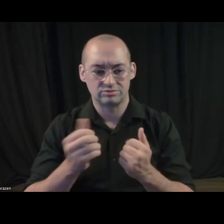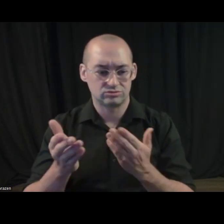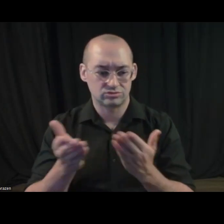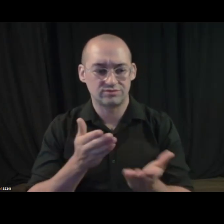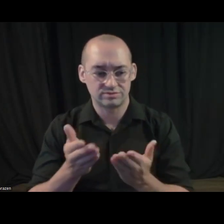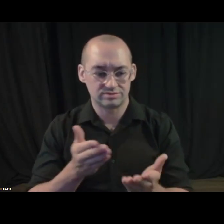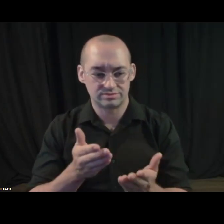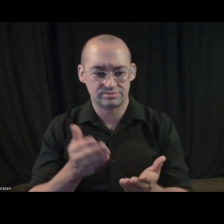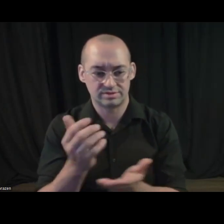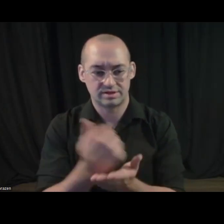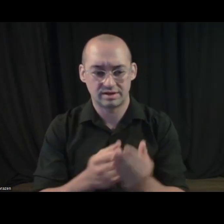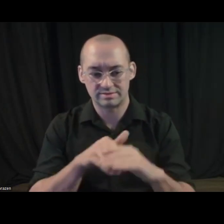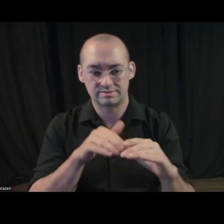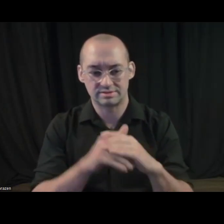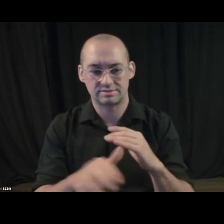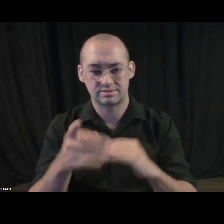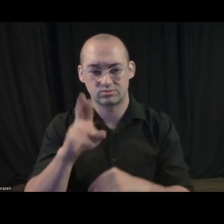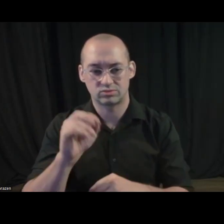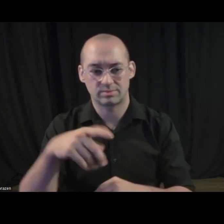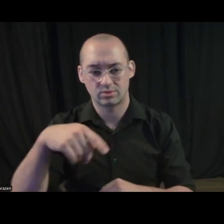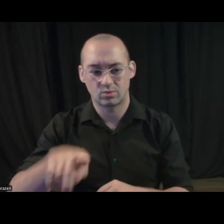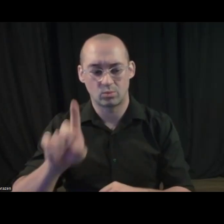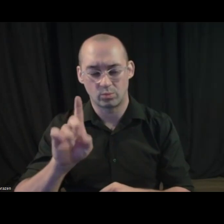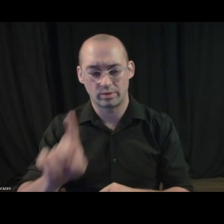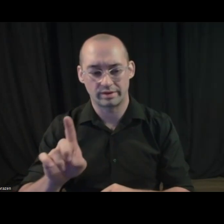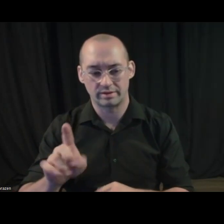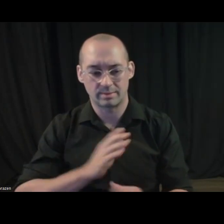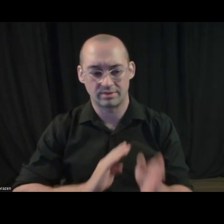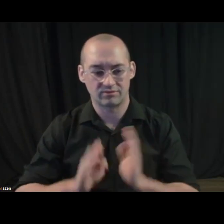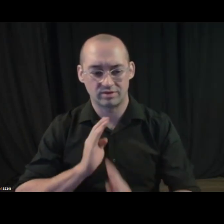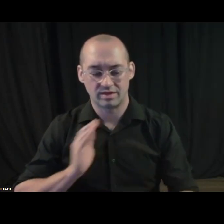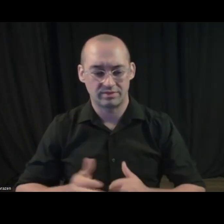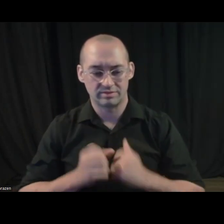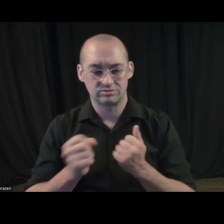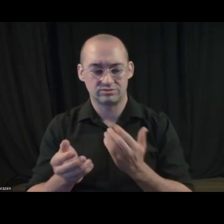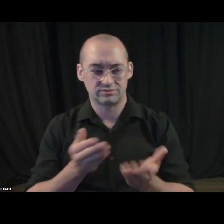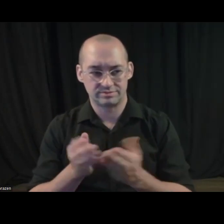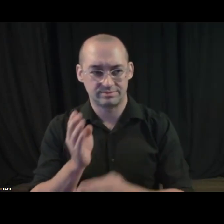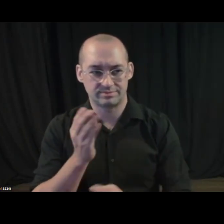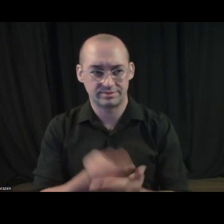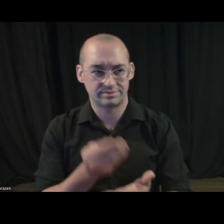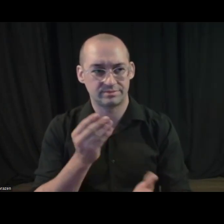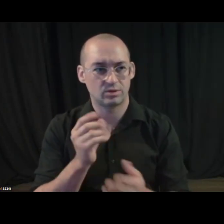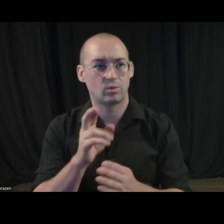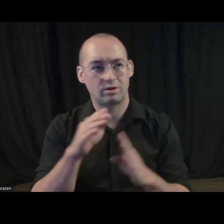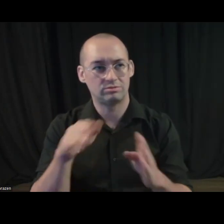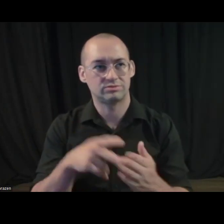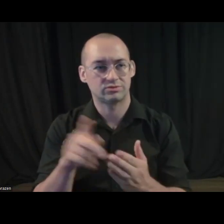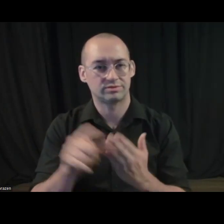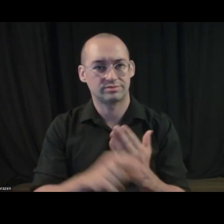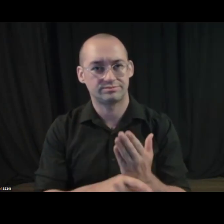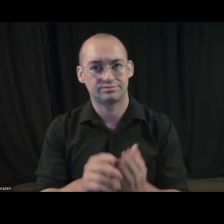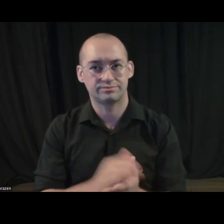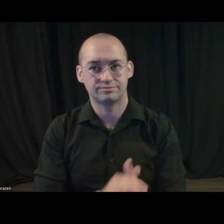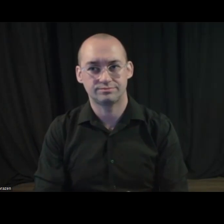get access to the Prop 1 or the behavioral health services money or housing programs.